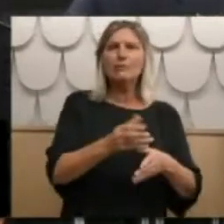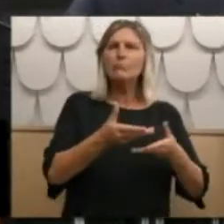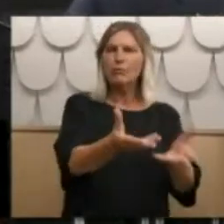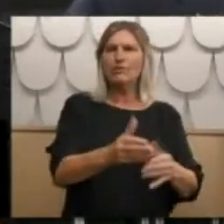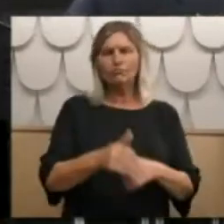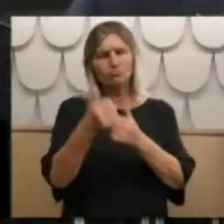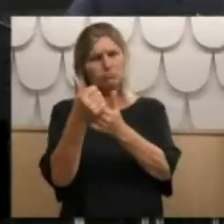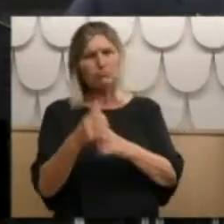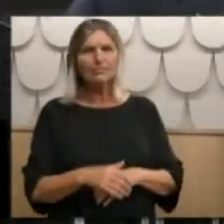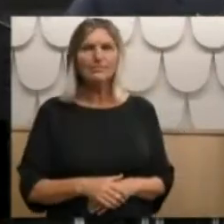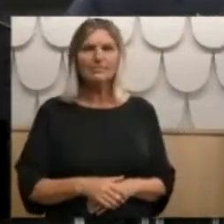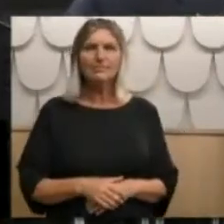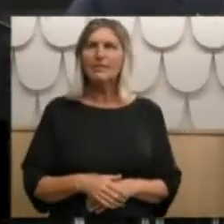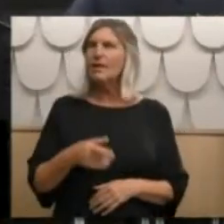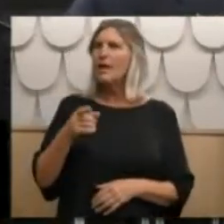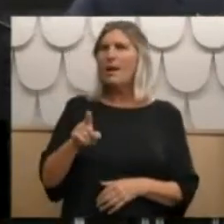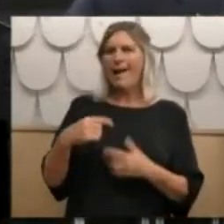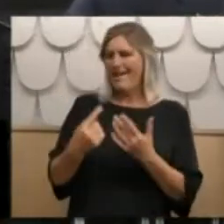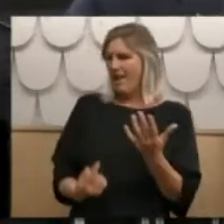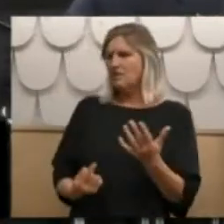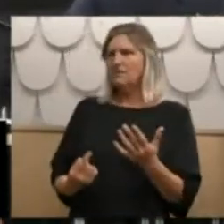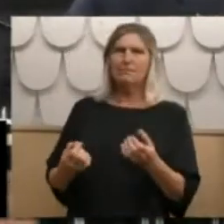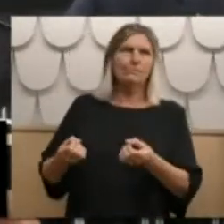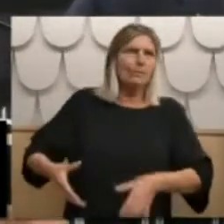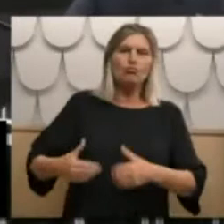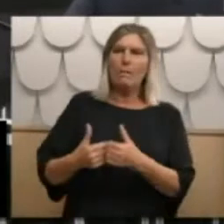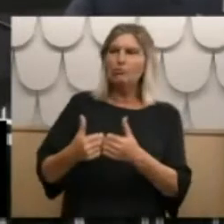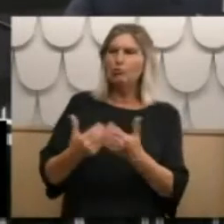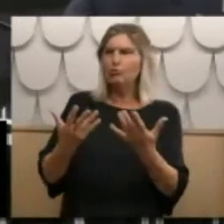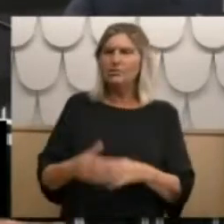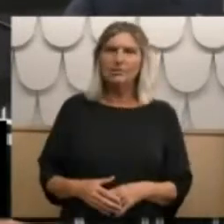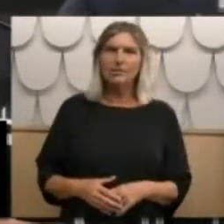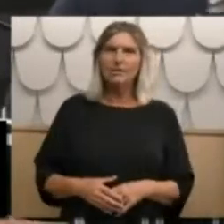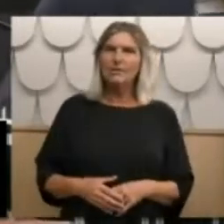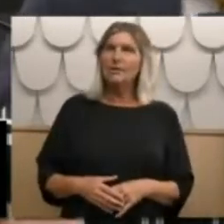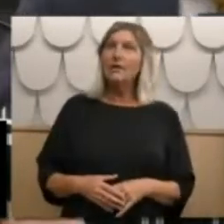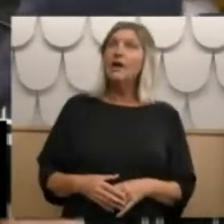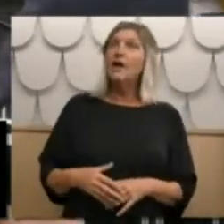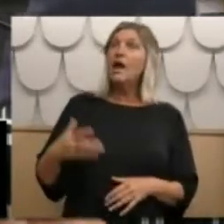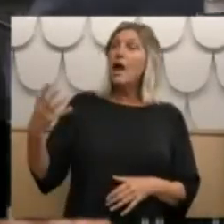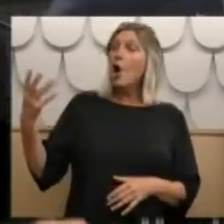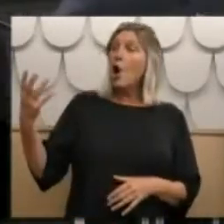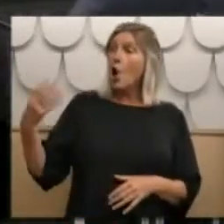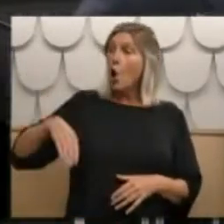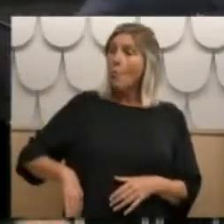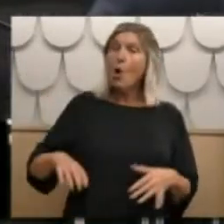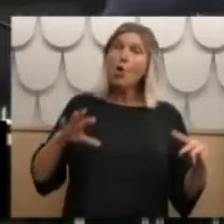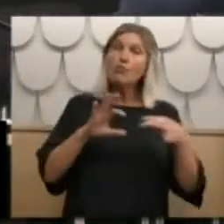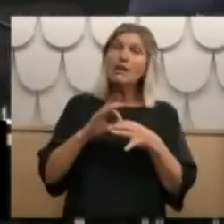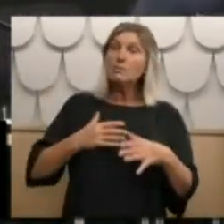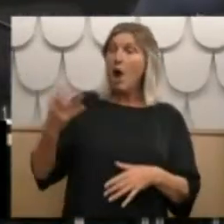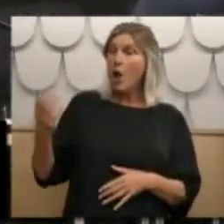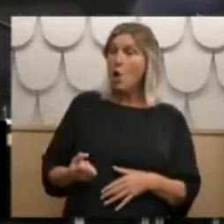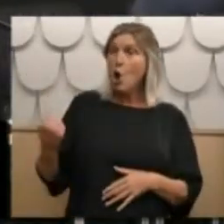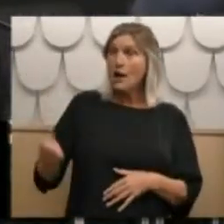It's absolutely pathetic on anything else. To get earnings-related compensation is